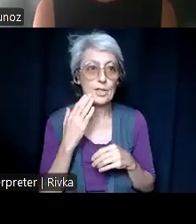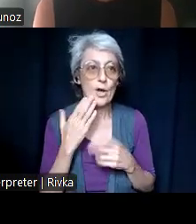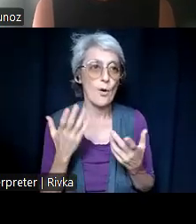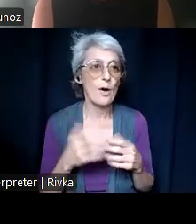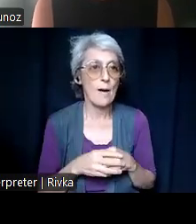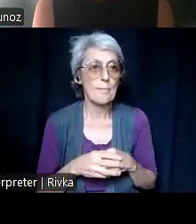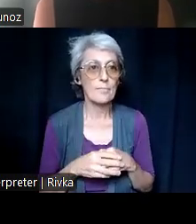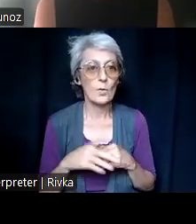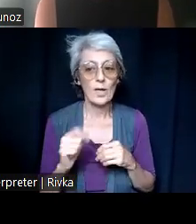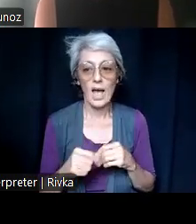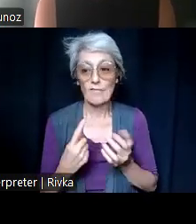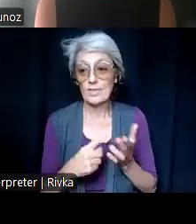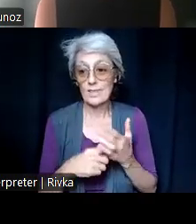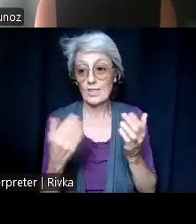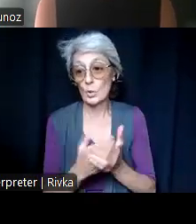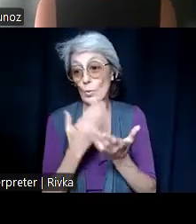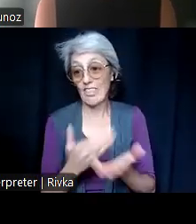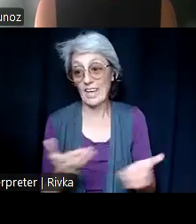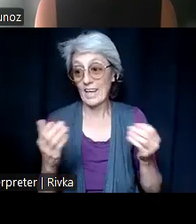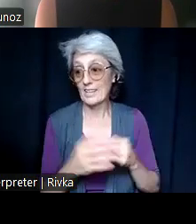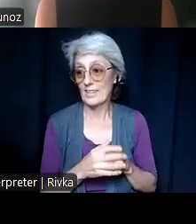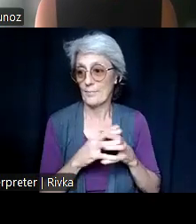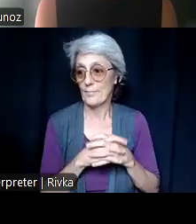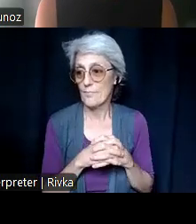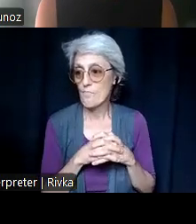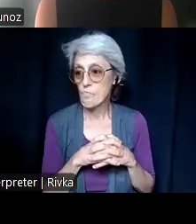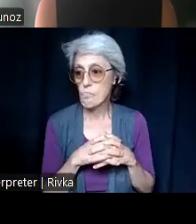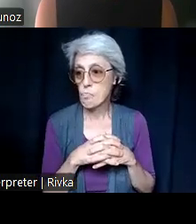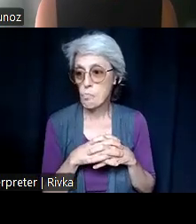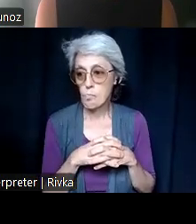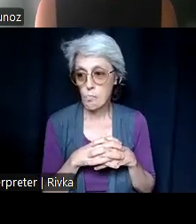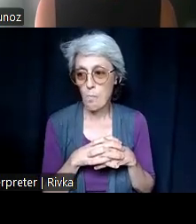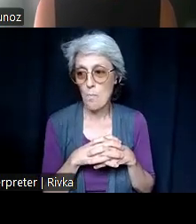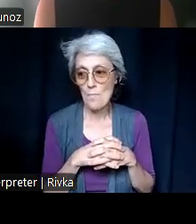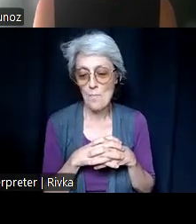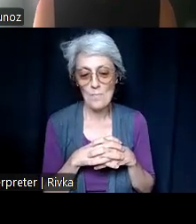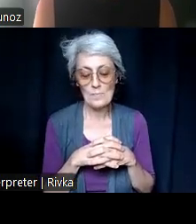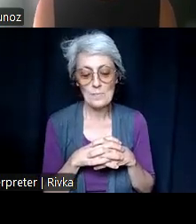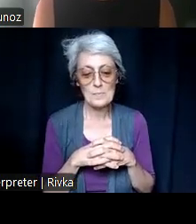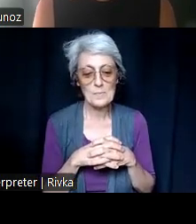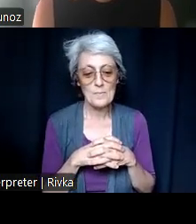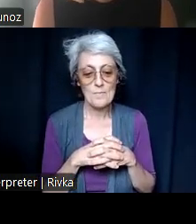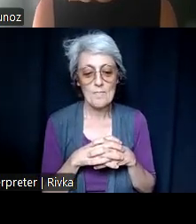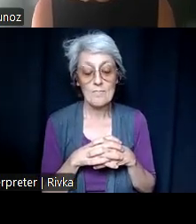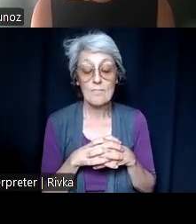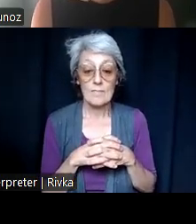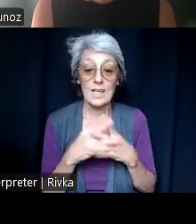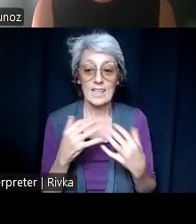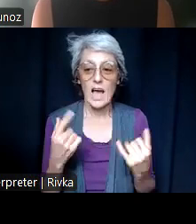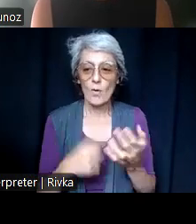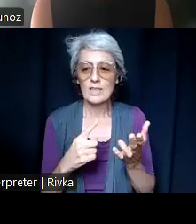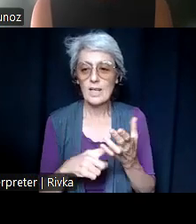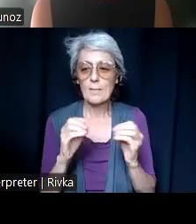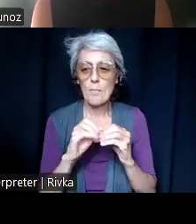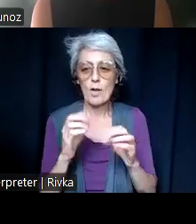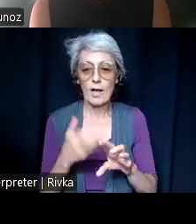new things. I think right now we're looking more at prior authorization processes